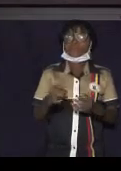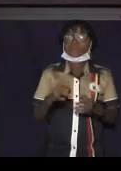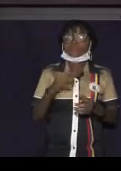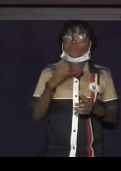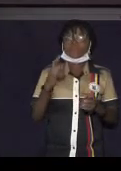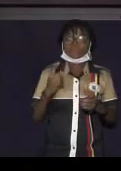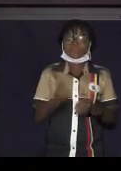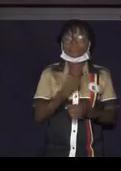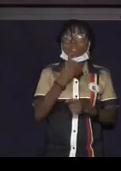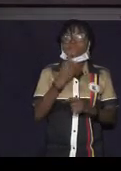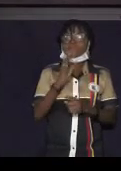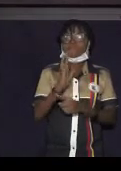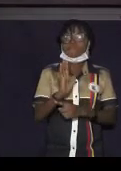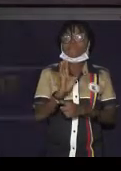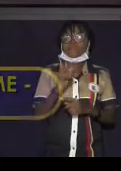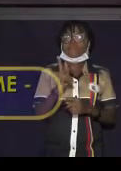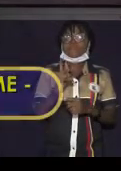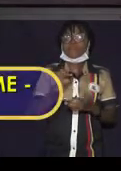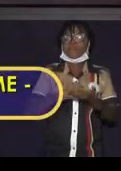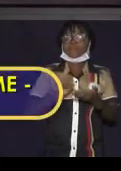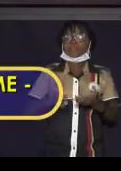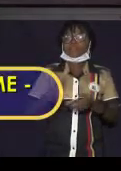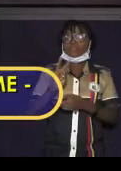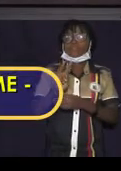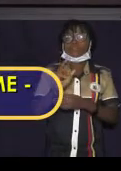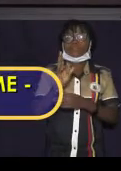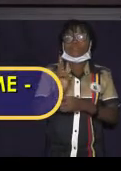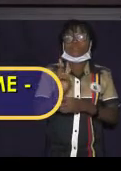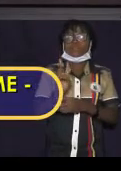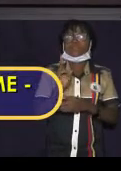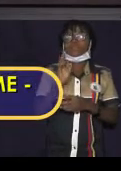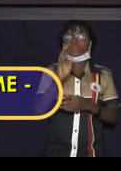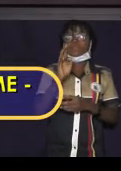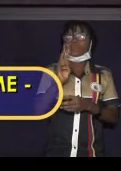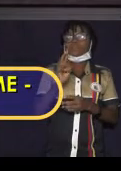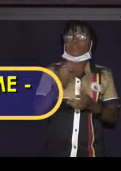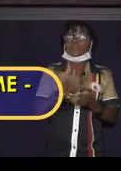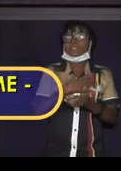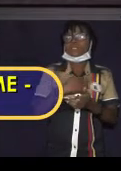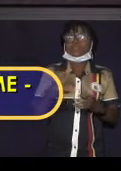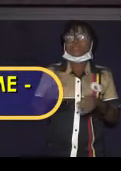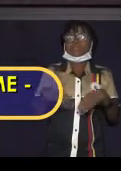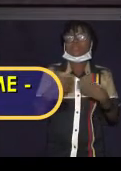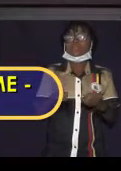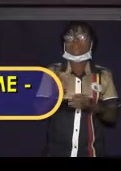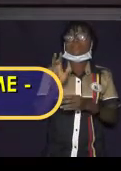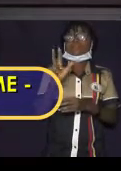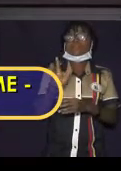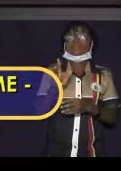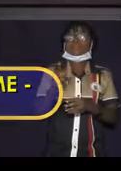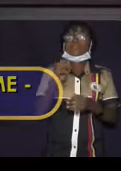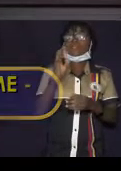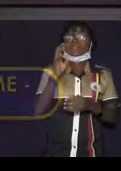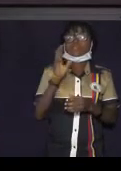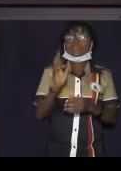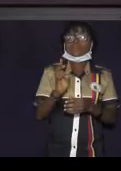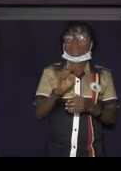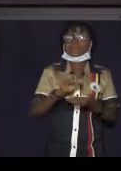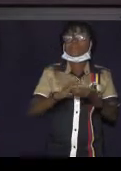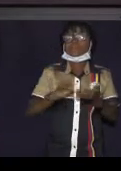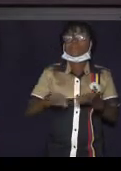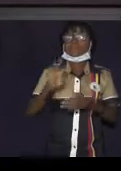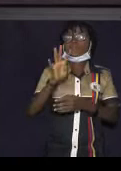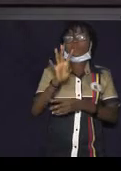terms. 5k minus 2k, that gives us 3k. 7 minus 4, that gives us